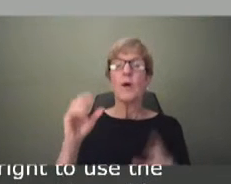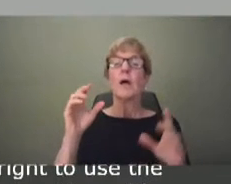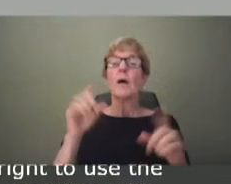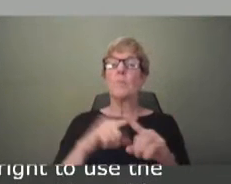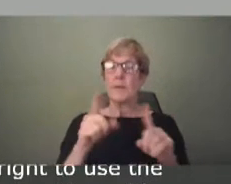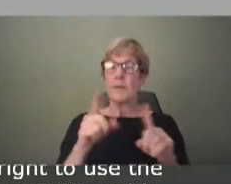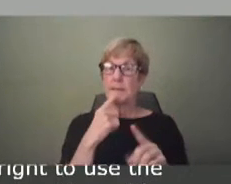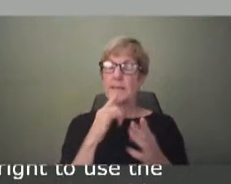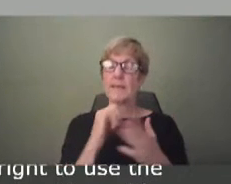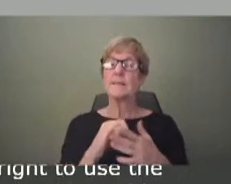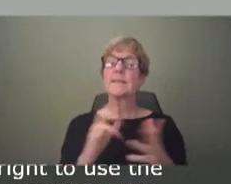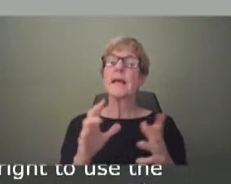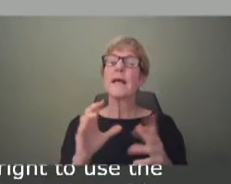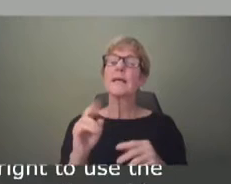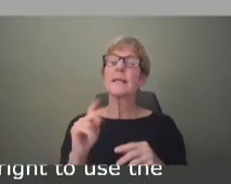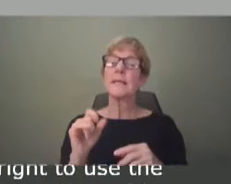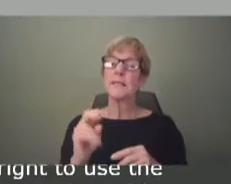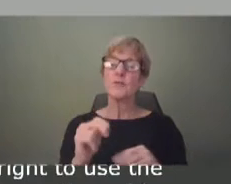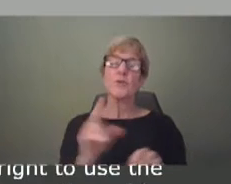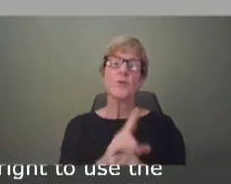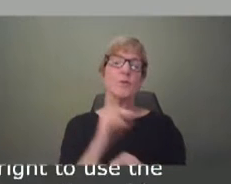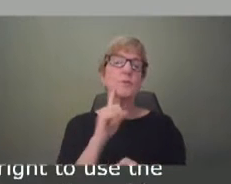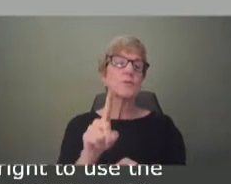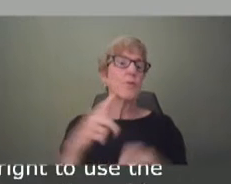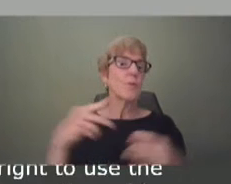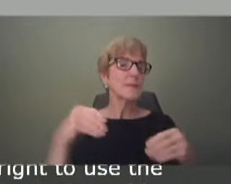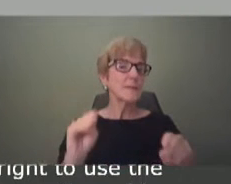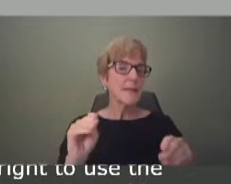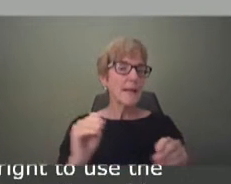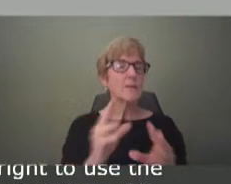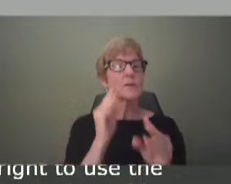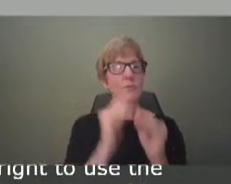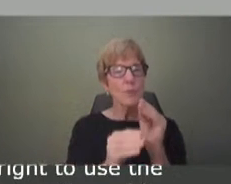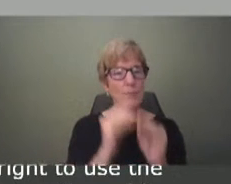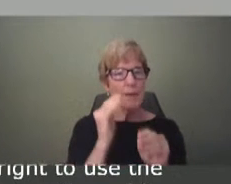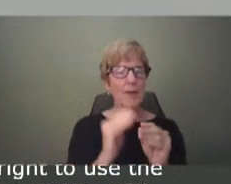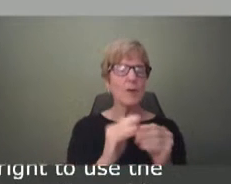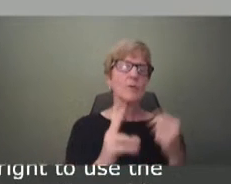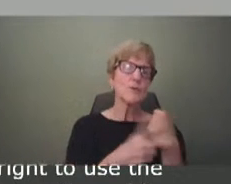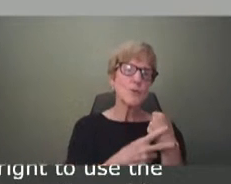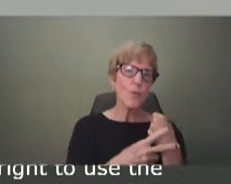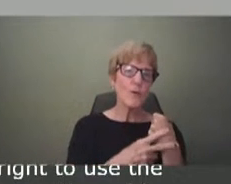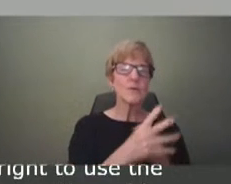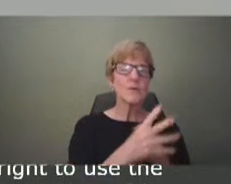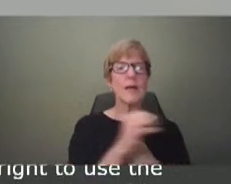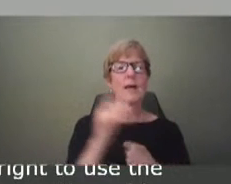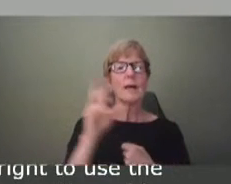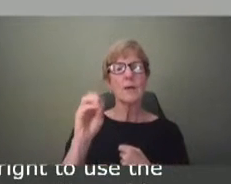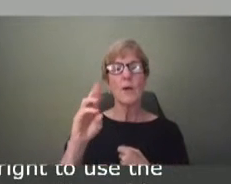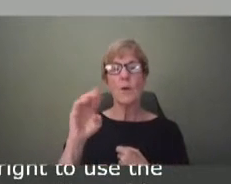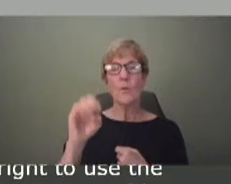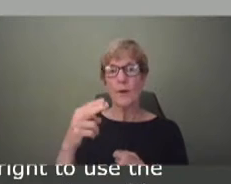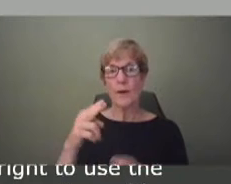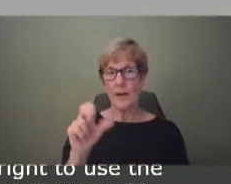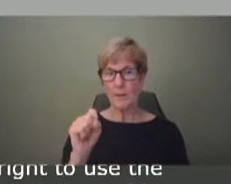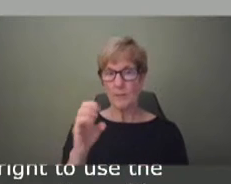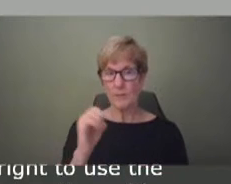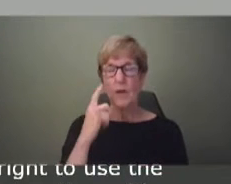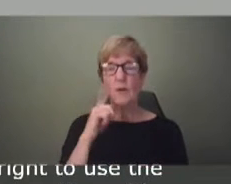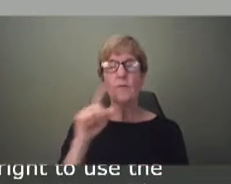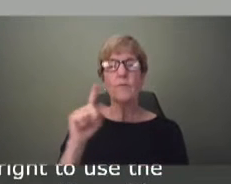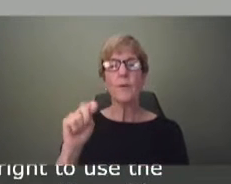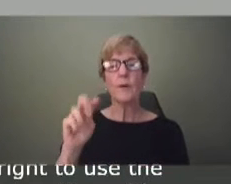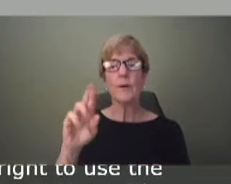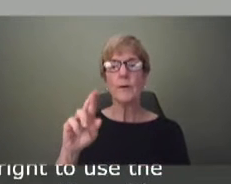the conditions that the site would be used for Automotive Sales repair parking storaging storage and warehousing uh for tractor uh trucks and